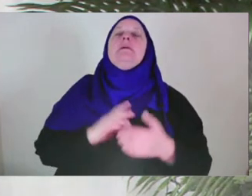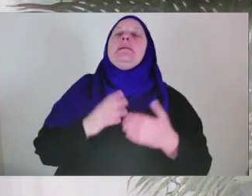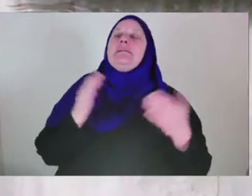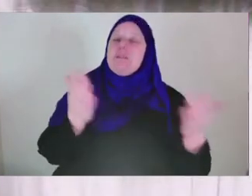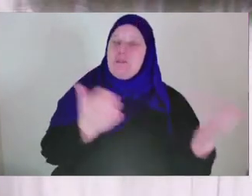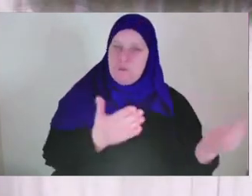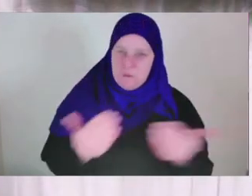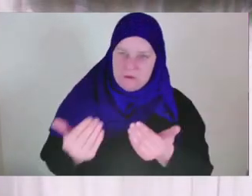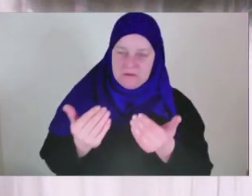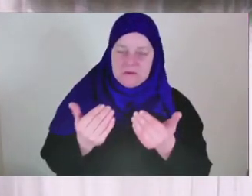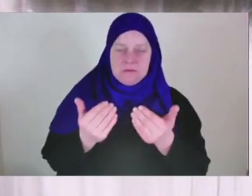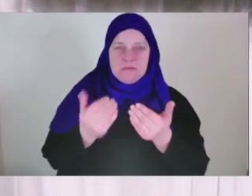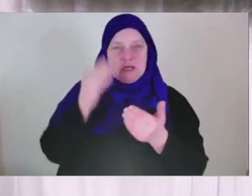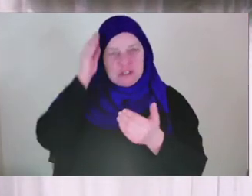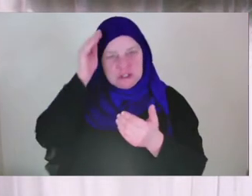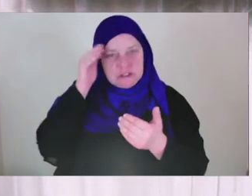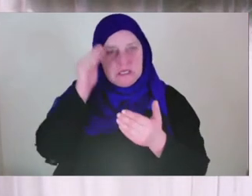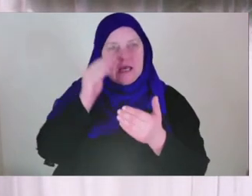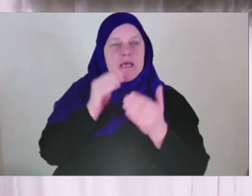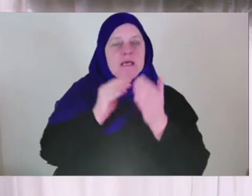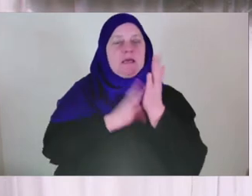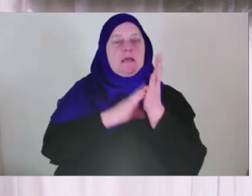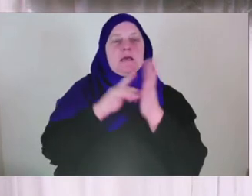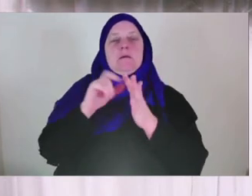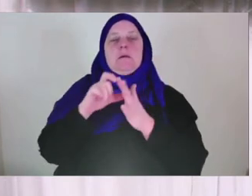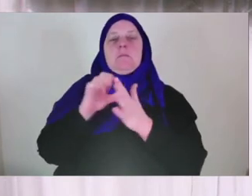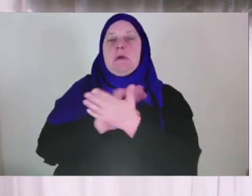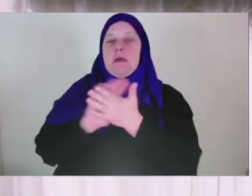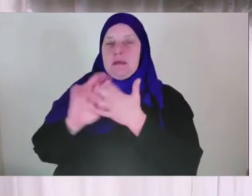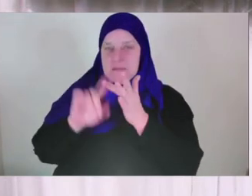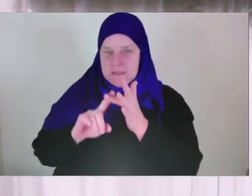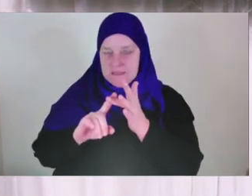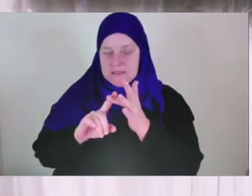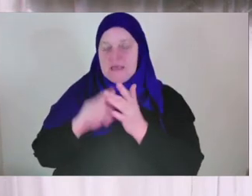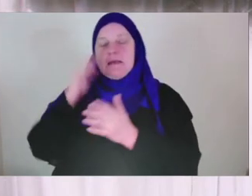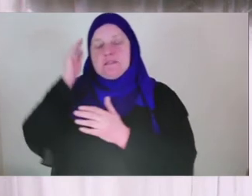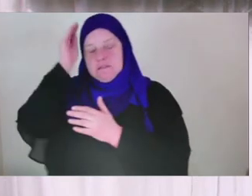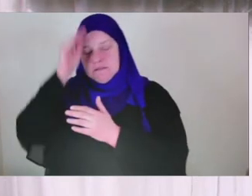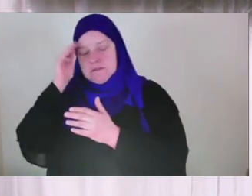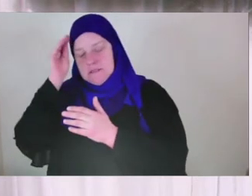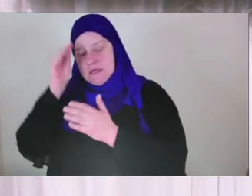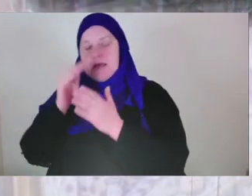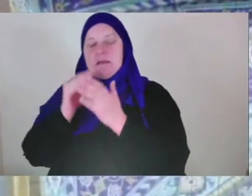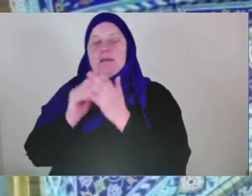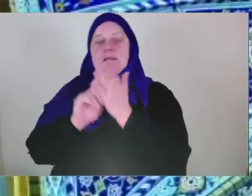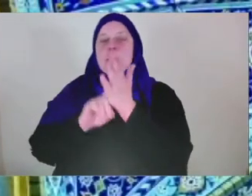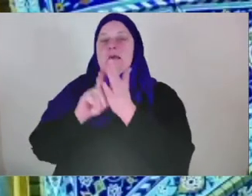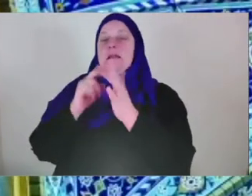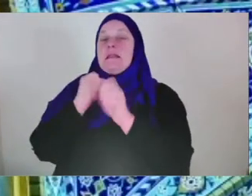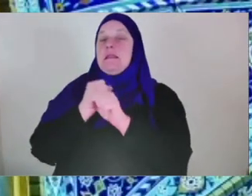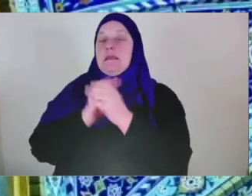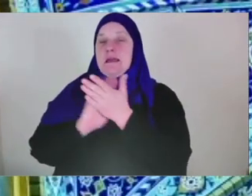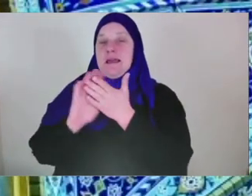here with us this evening, and also Sheikh Mansour Leghaei, who's joining us via Zoom as well. Assalamu alaikum to you